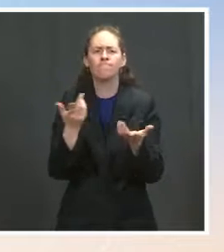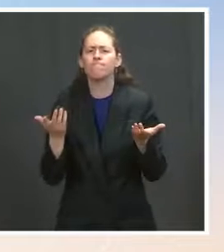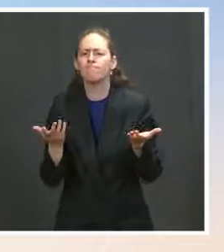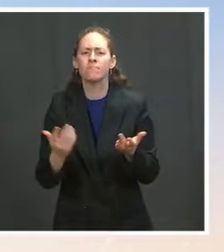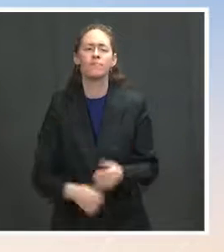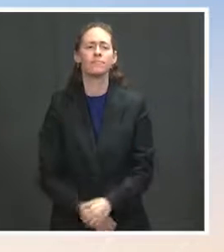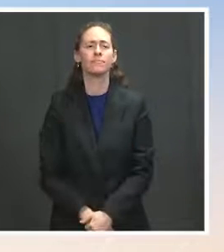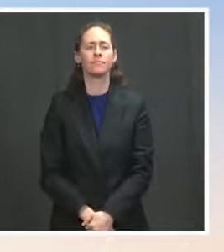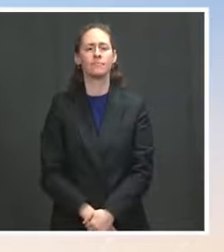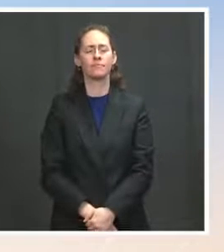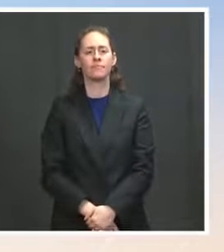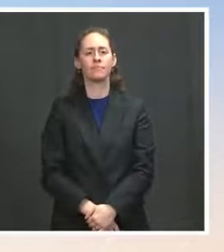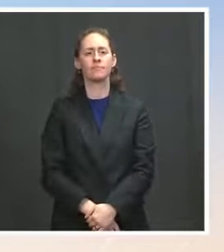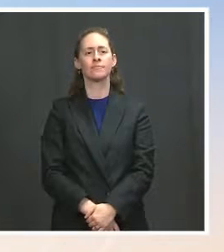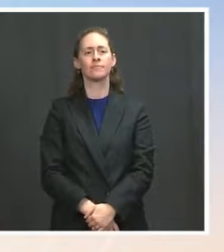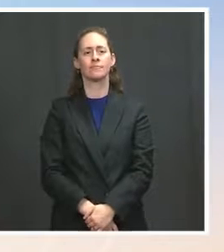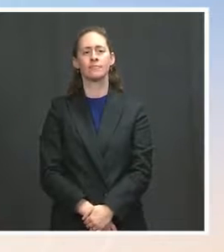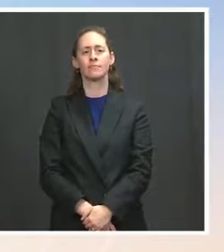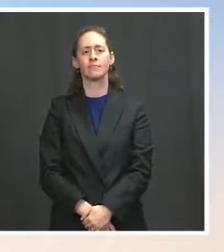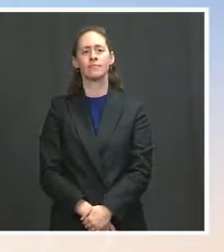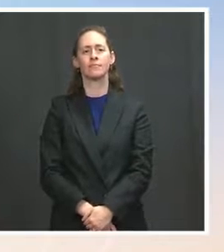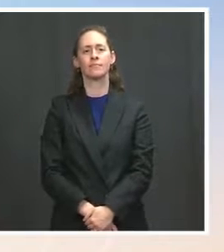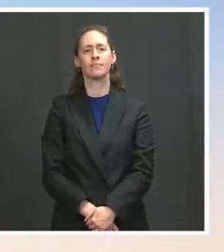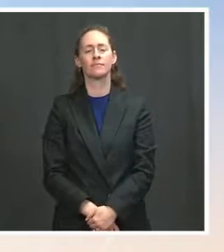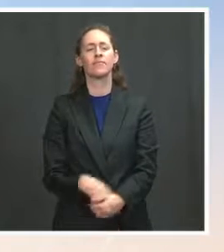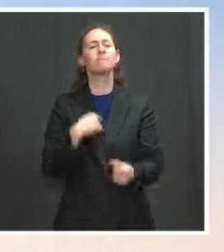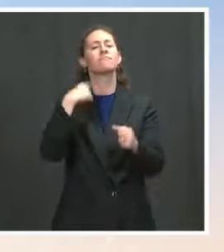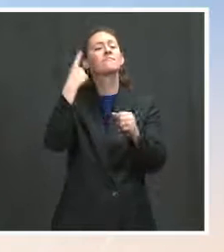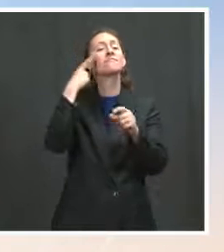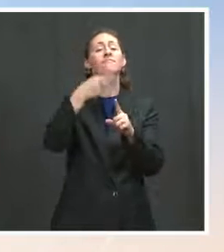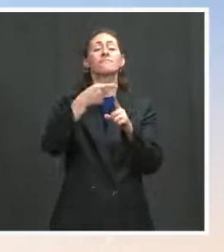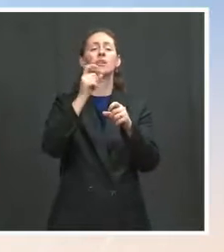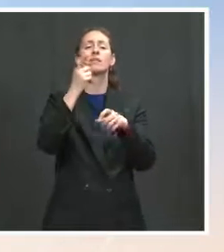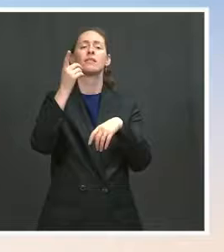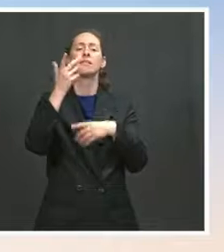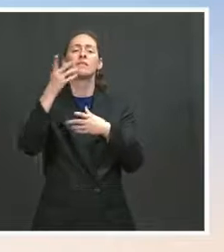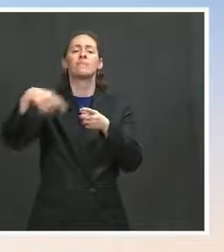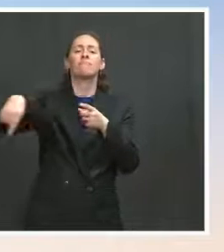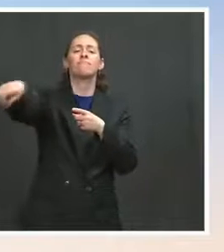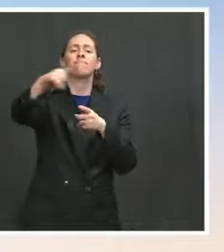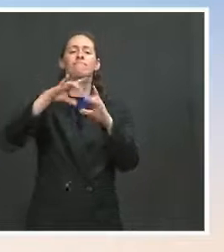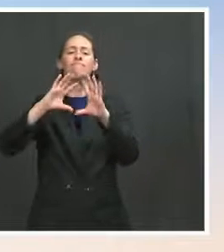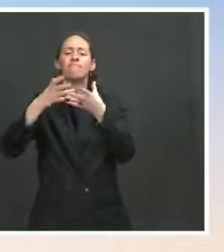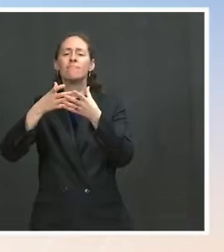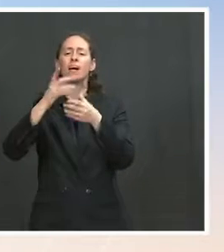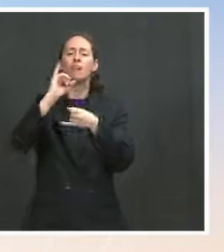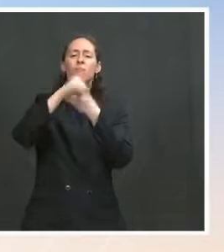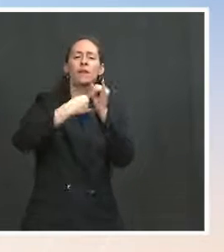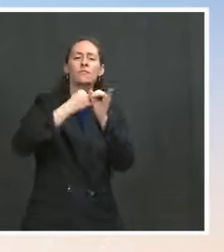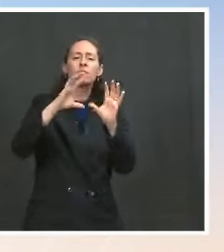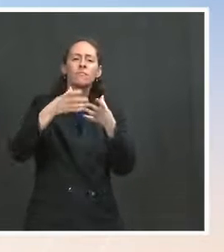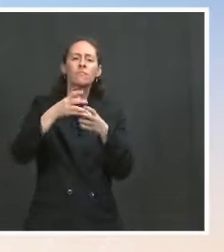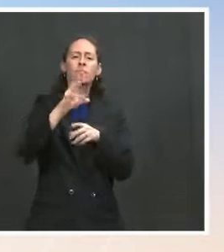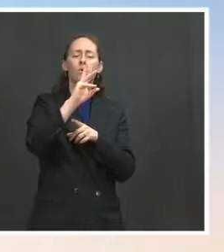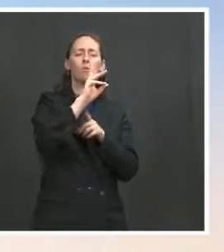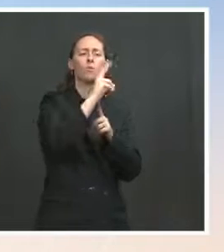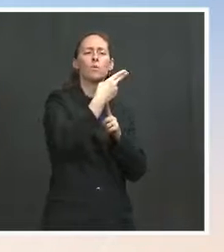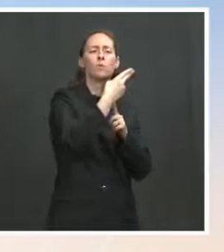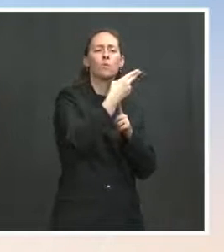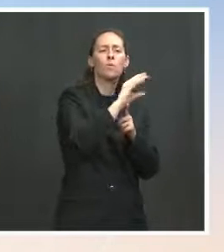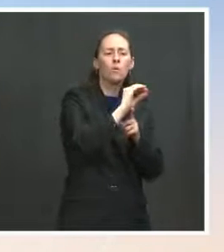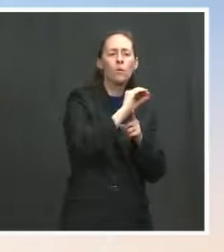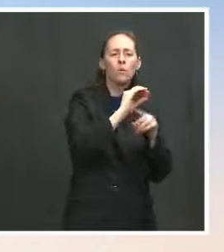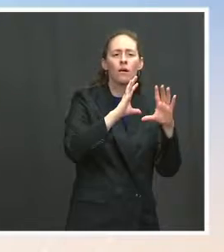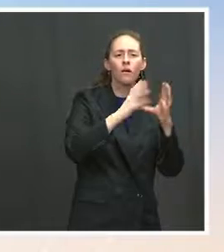been working with the international community, rejoining the WHO, working with the international community to unite and pressing the Chinese to be